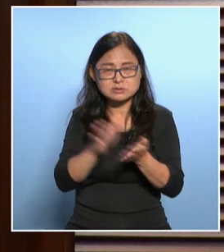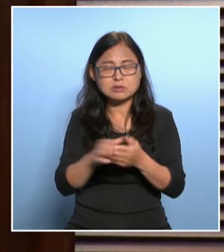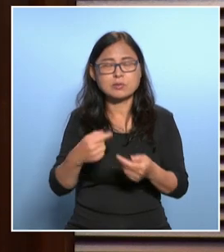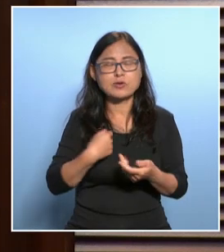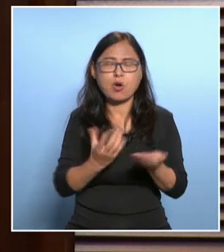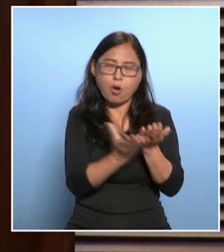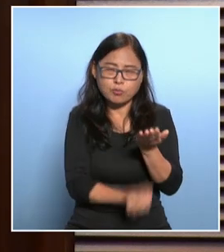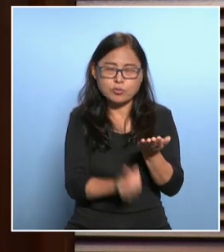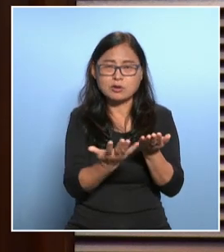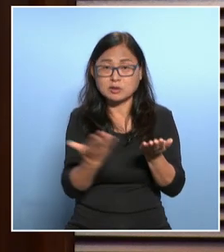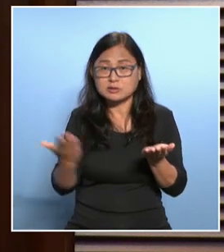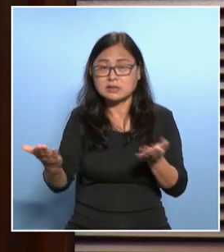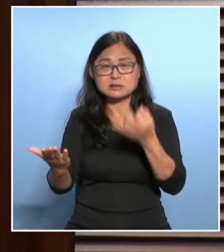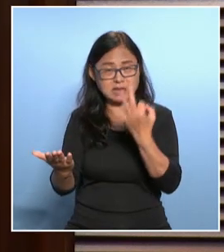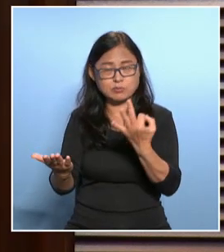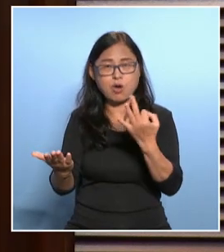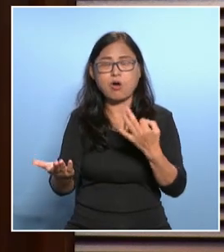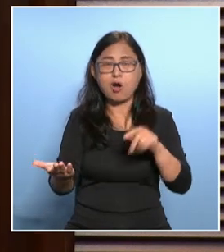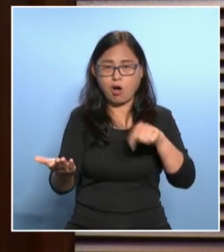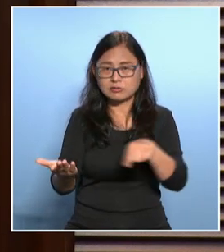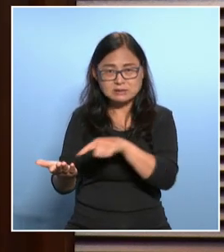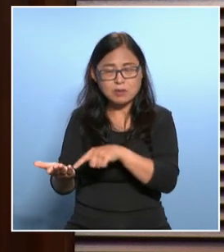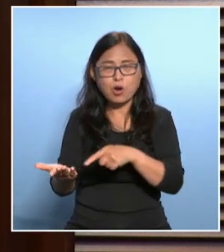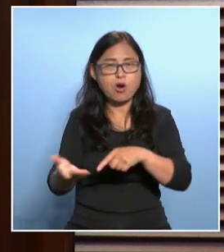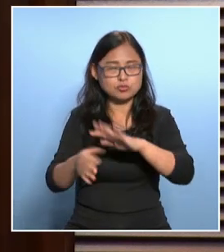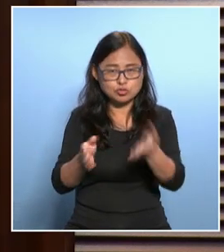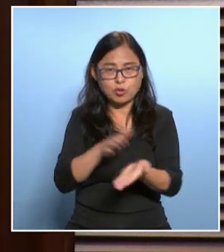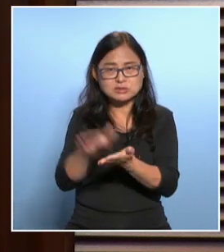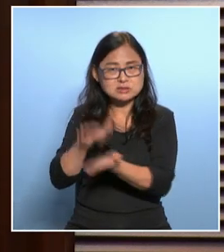so that the patient can remember how many copies there are.